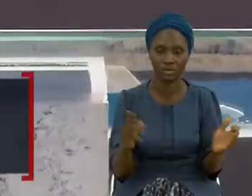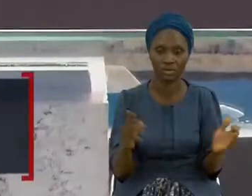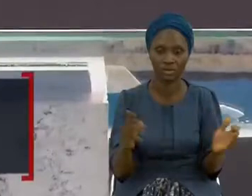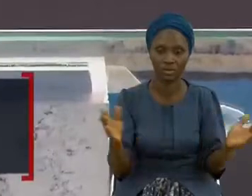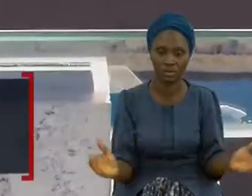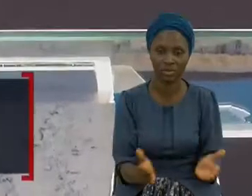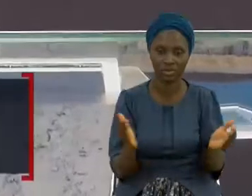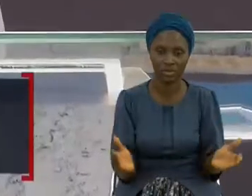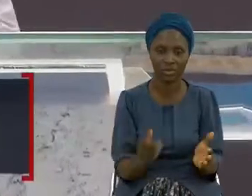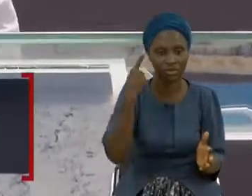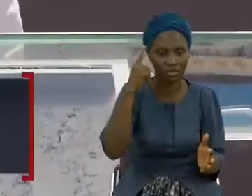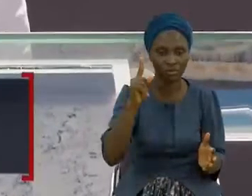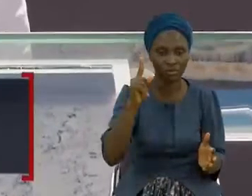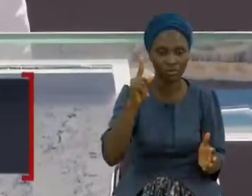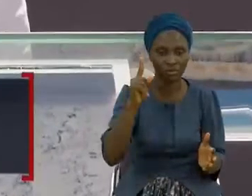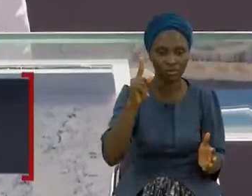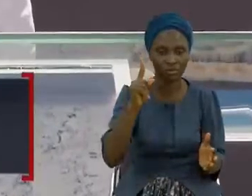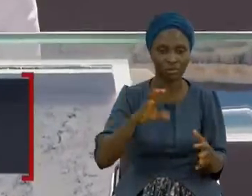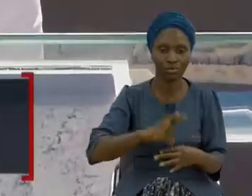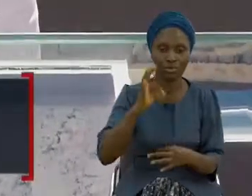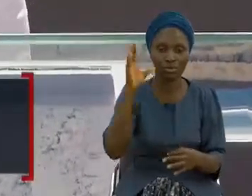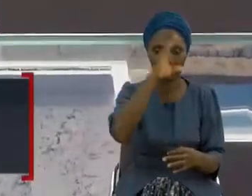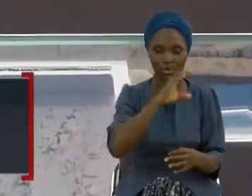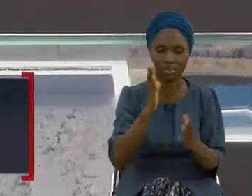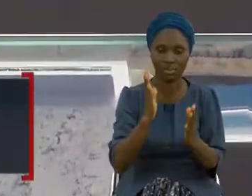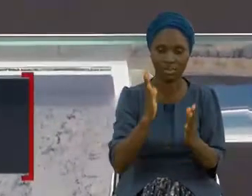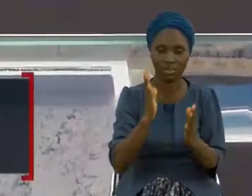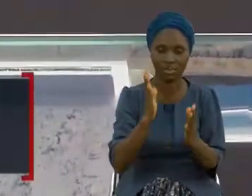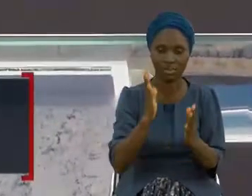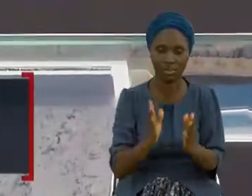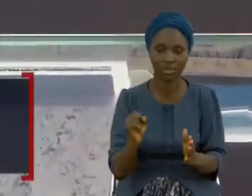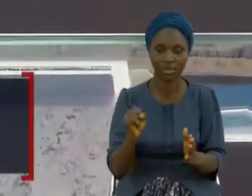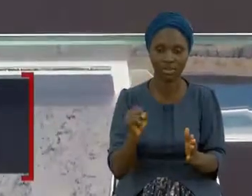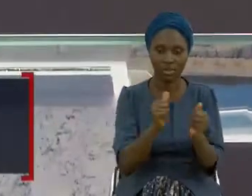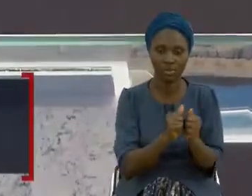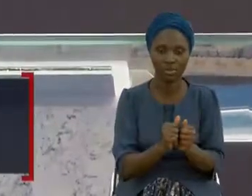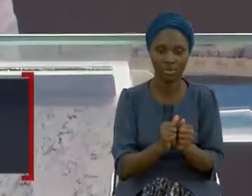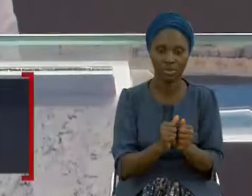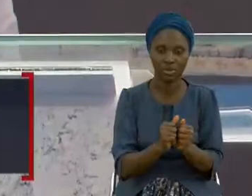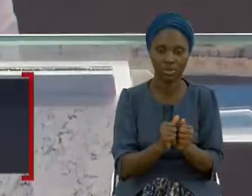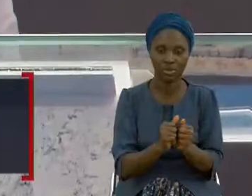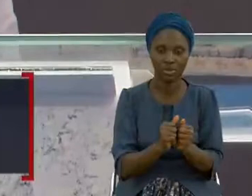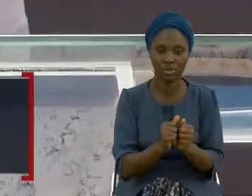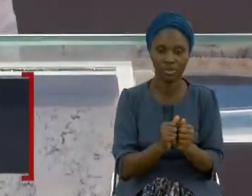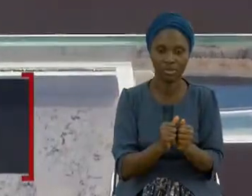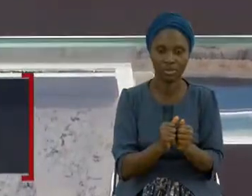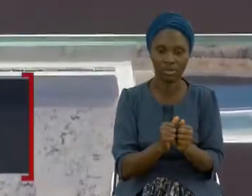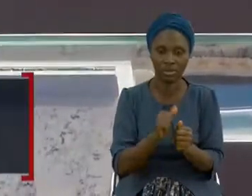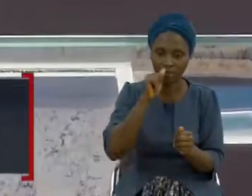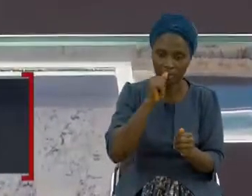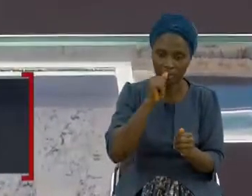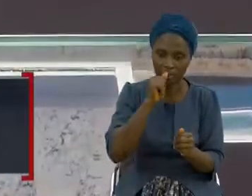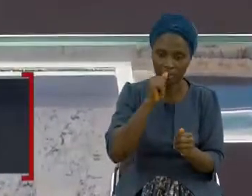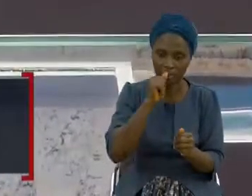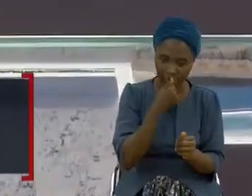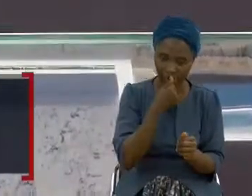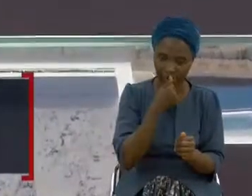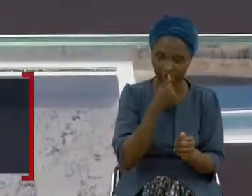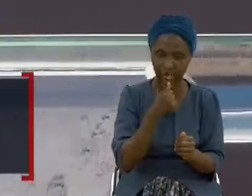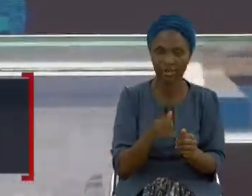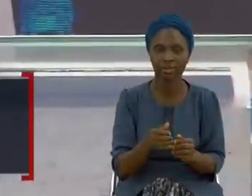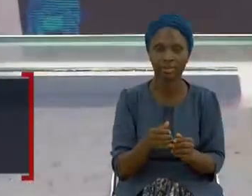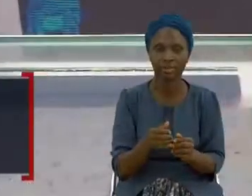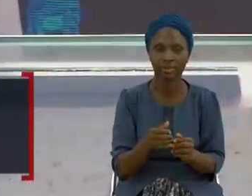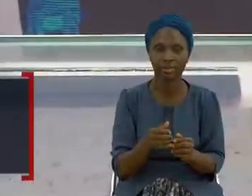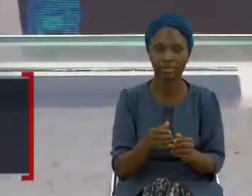soul seekers with persevering zeal by the grace of god